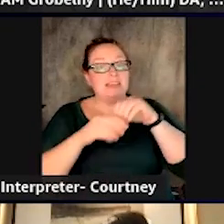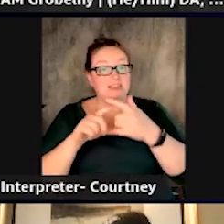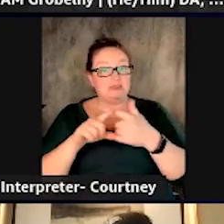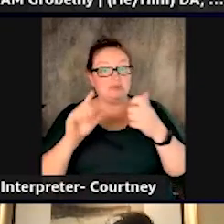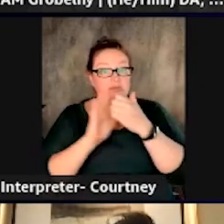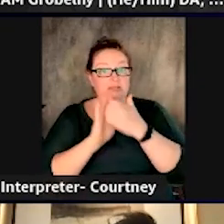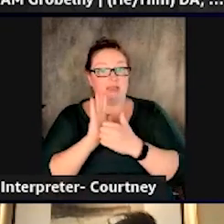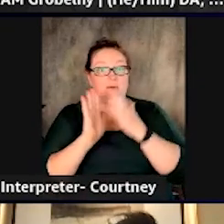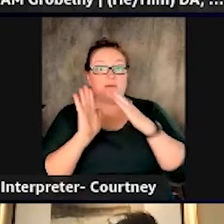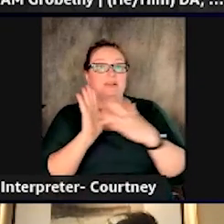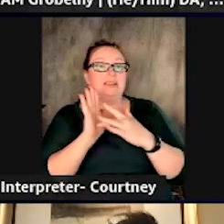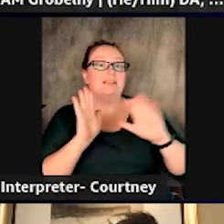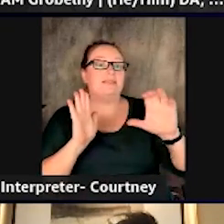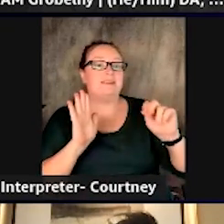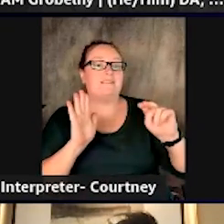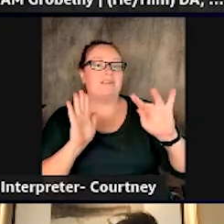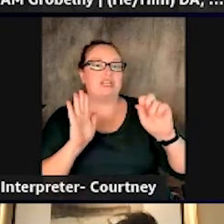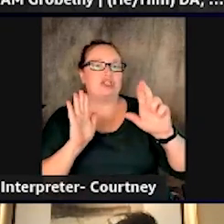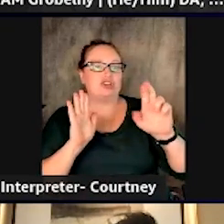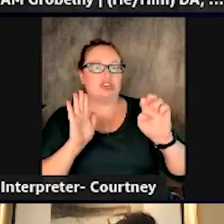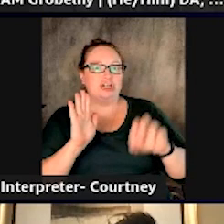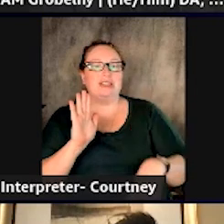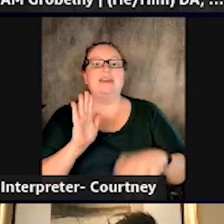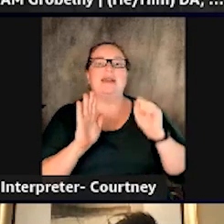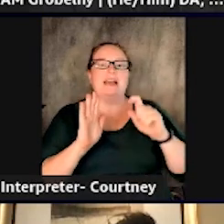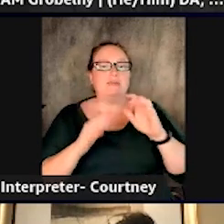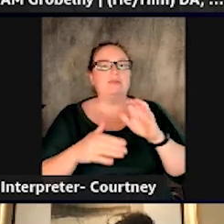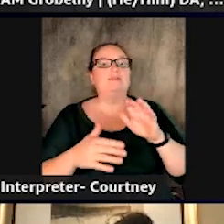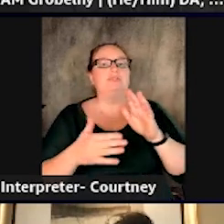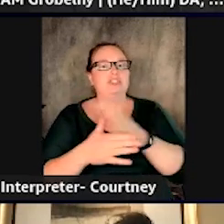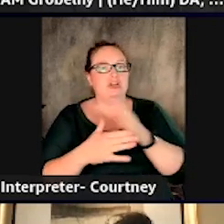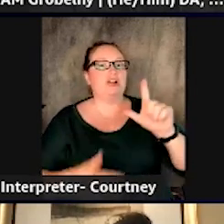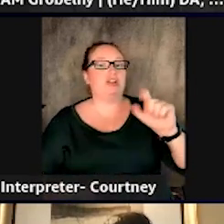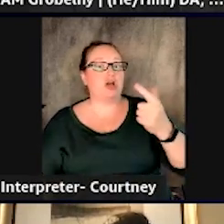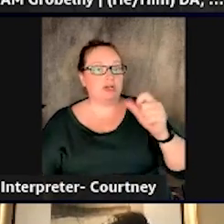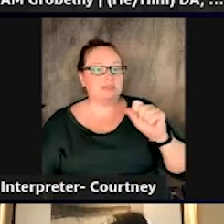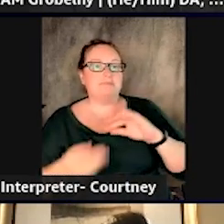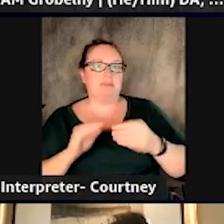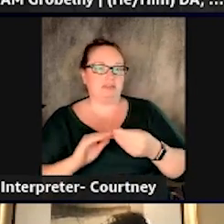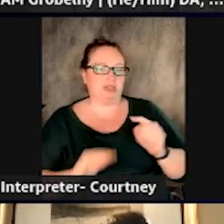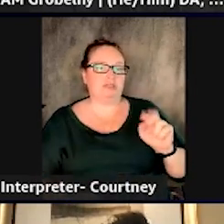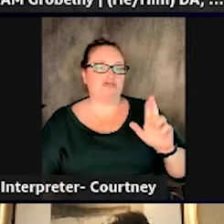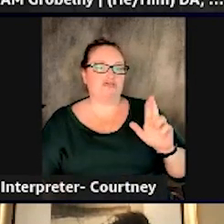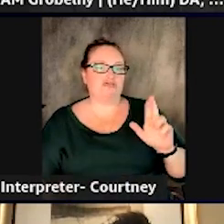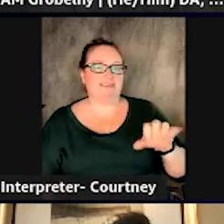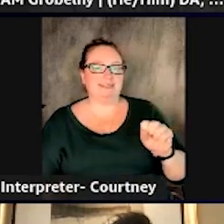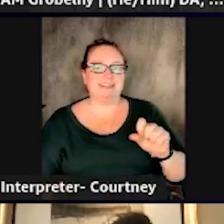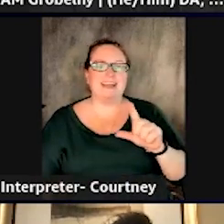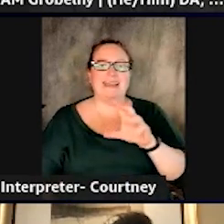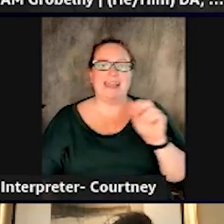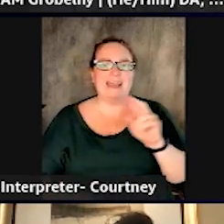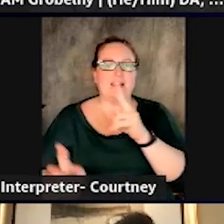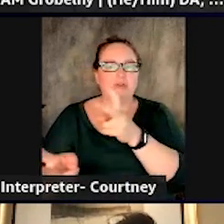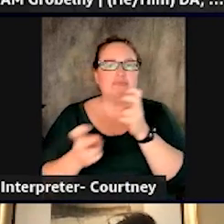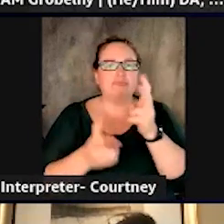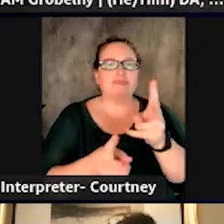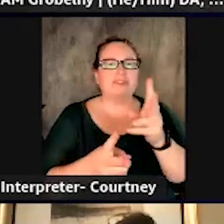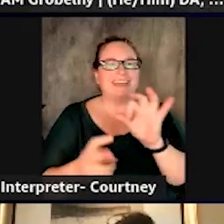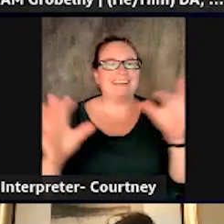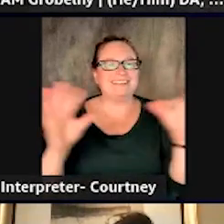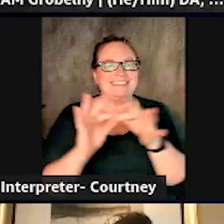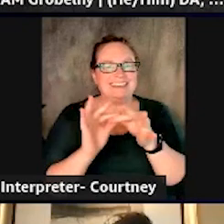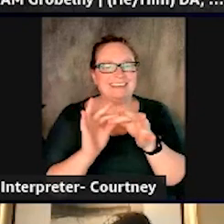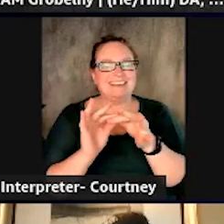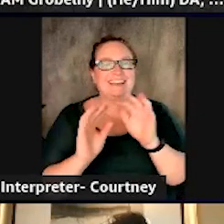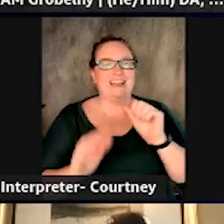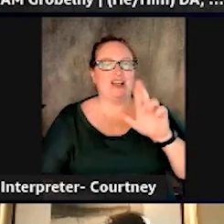configure. I'm going to choose to share my logs, metrics, and traces, and I'm going to put in that sync ARN from our monitoring account. I'm going to specify